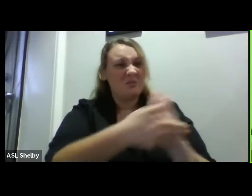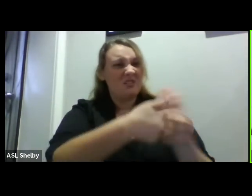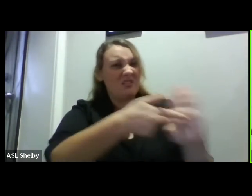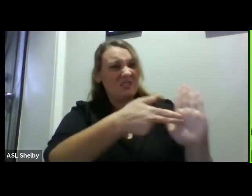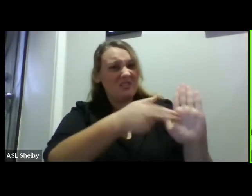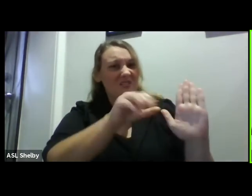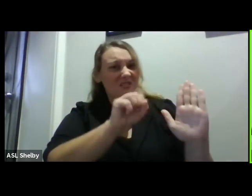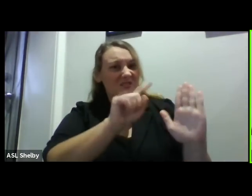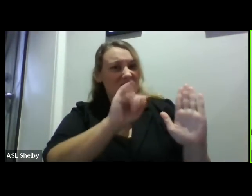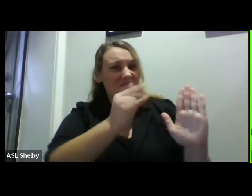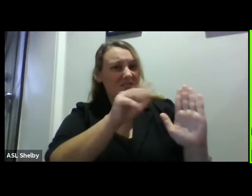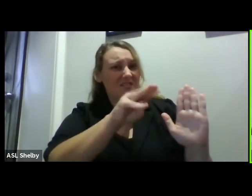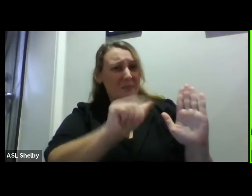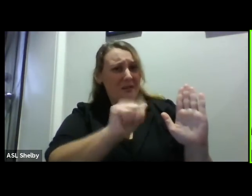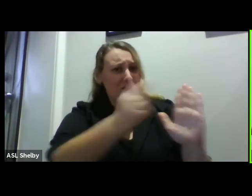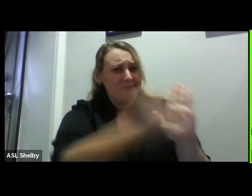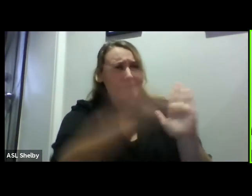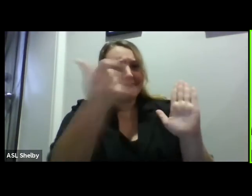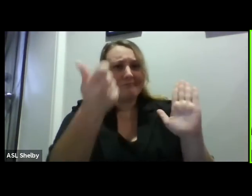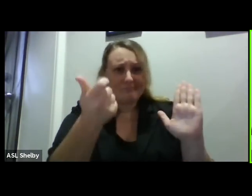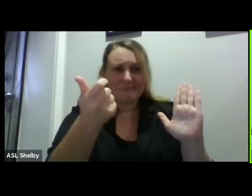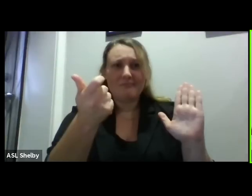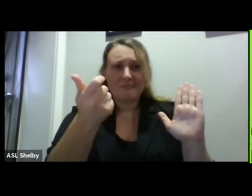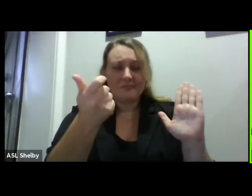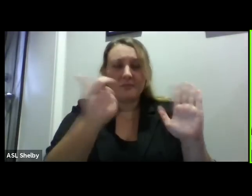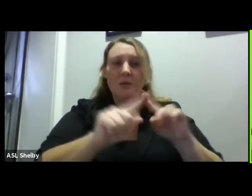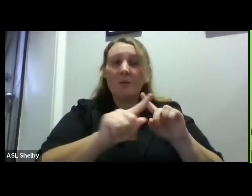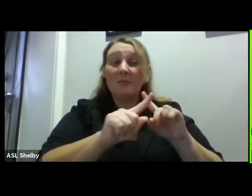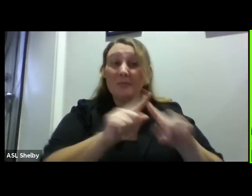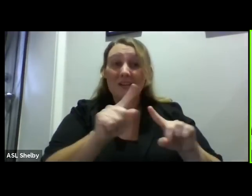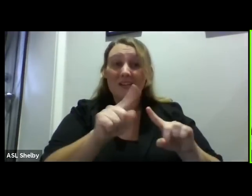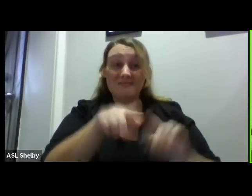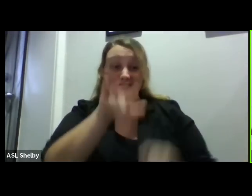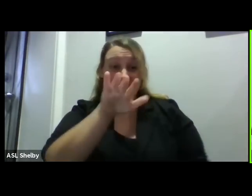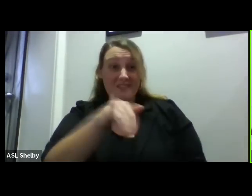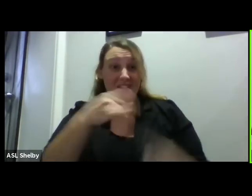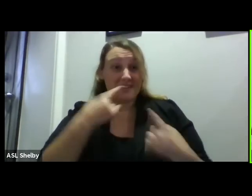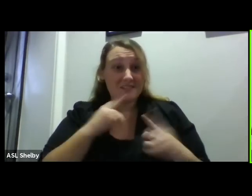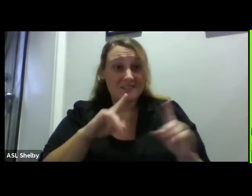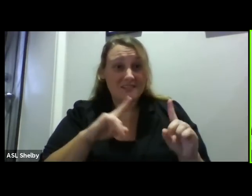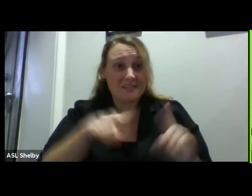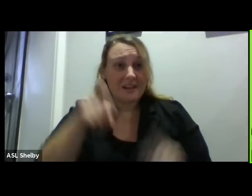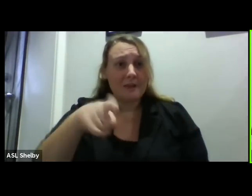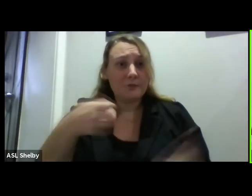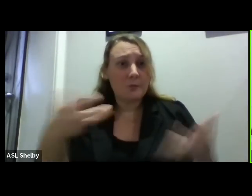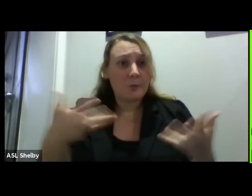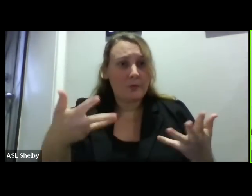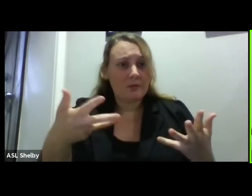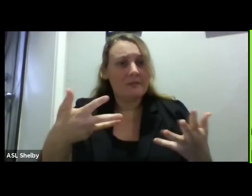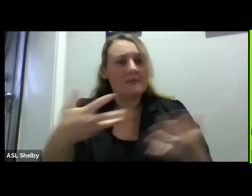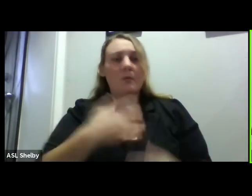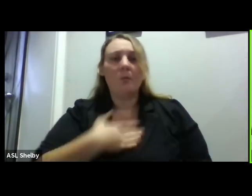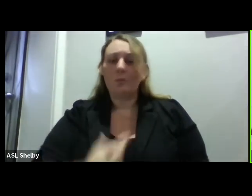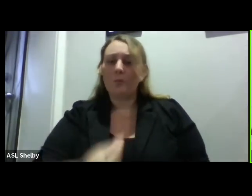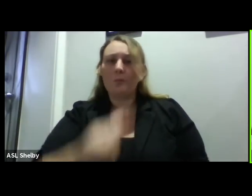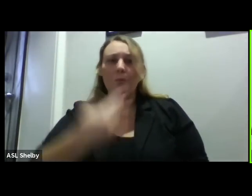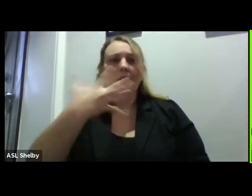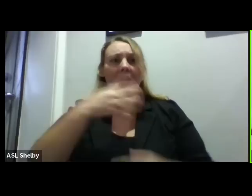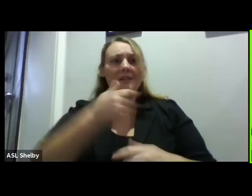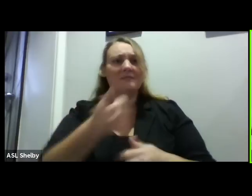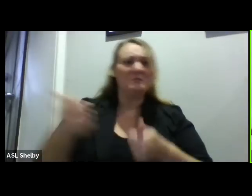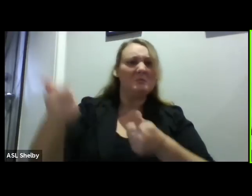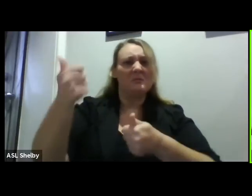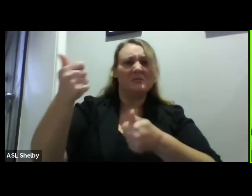we eradicate white supremacy, both internally in our organizations, ourselves, our movement, and